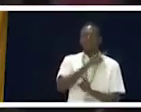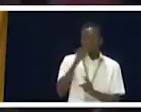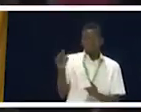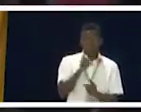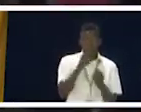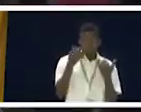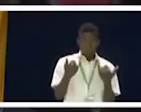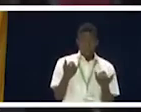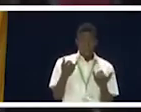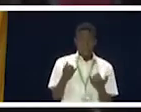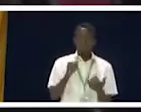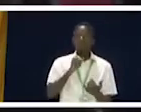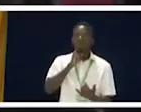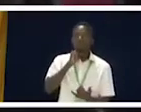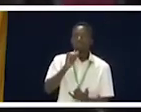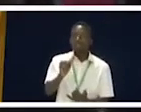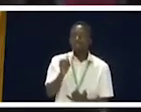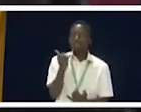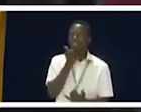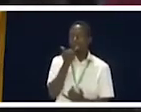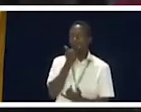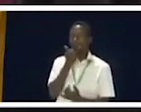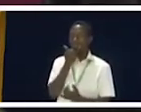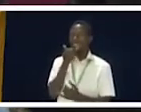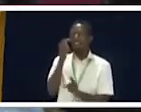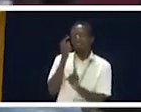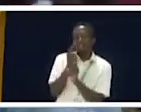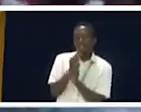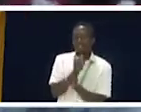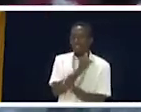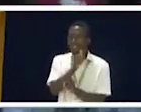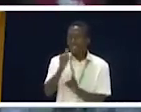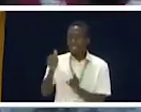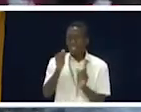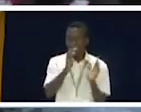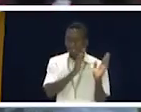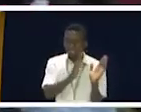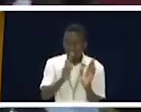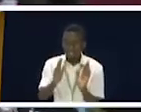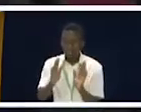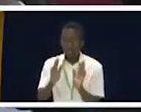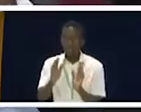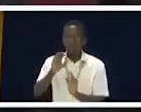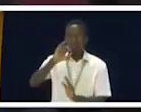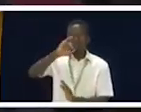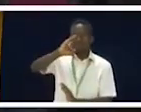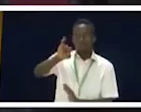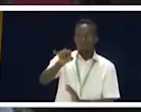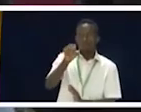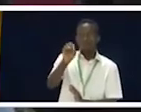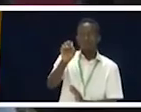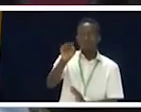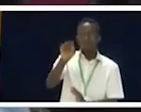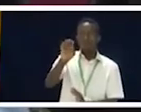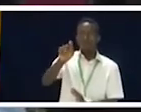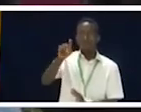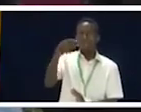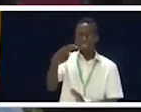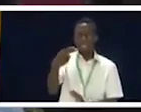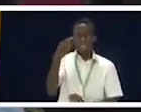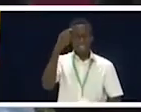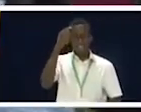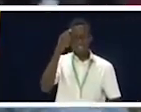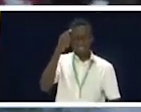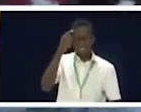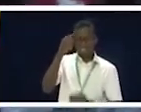now is not a what? It's not a mistake. It's only a setup. Joseph thought he had lost it. From slavery